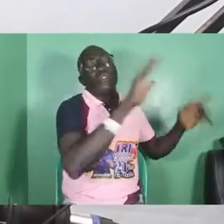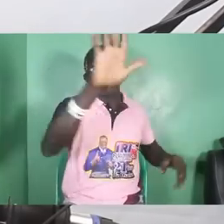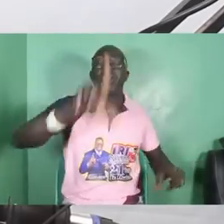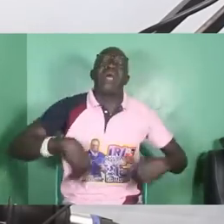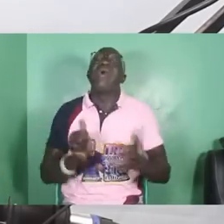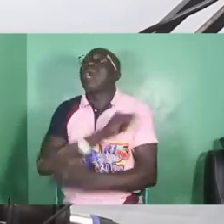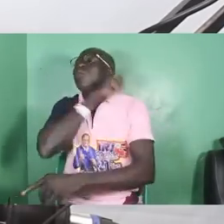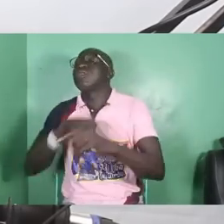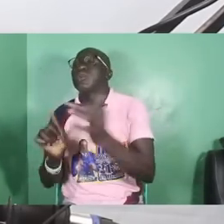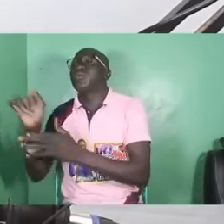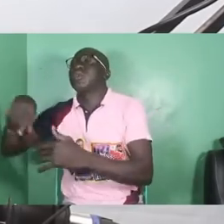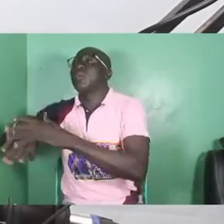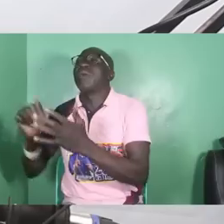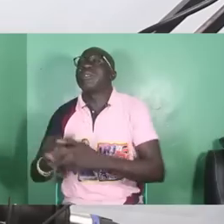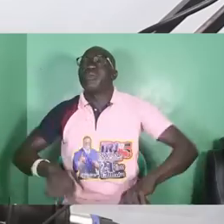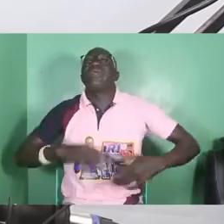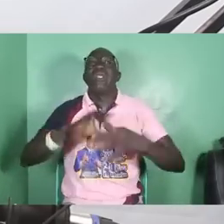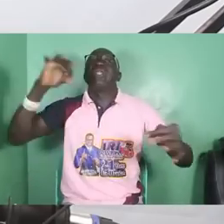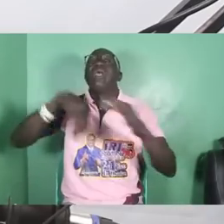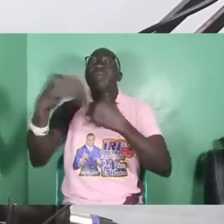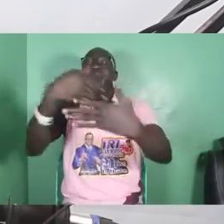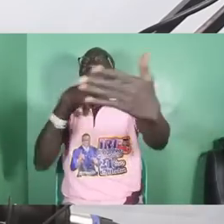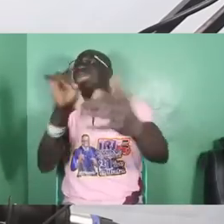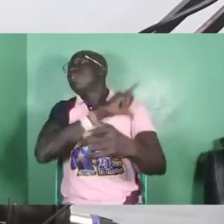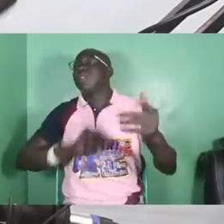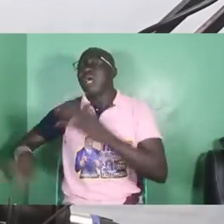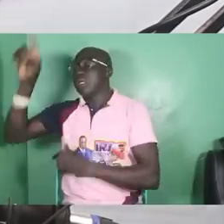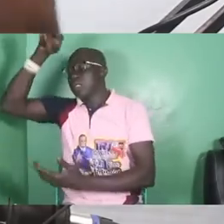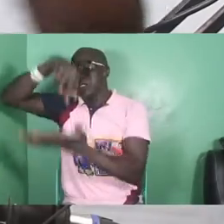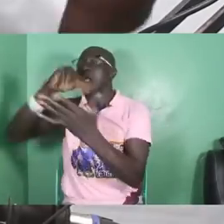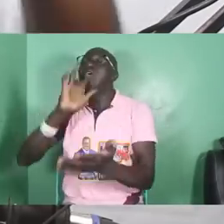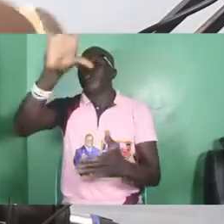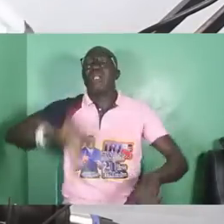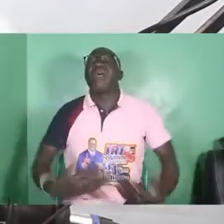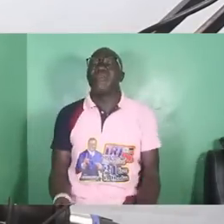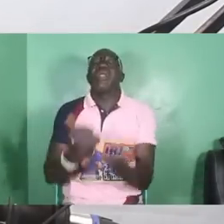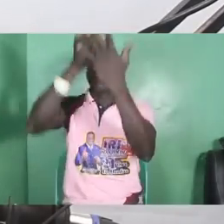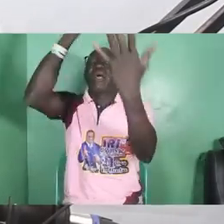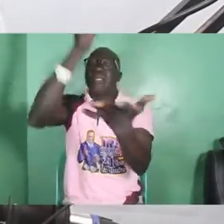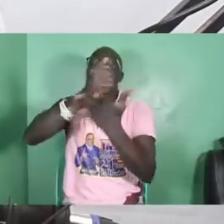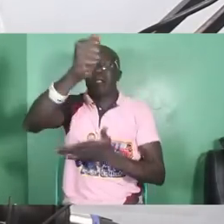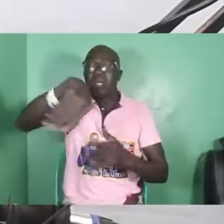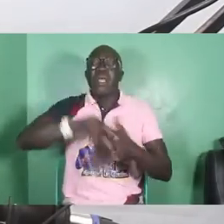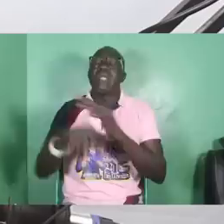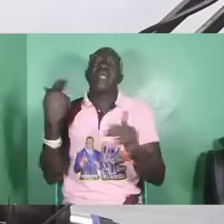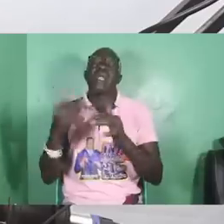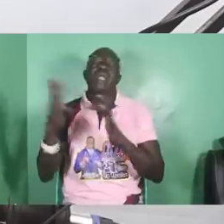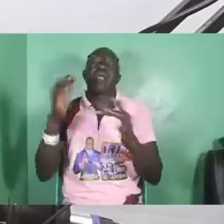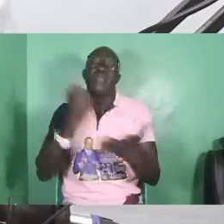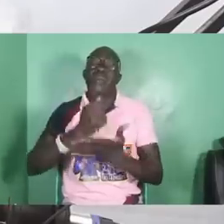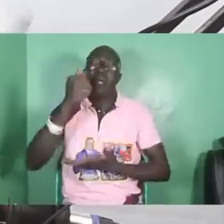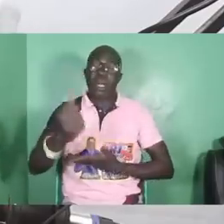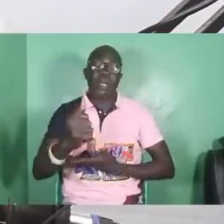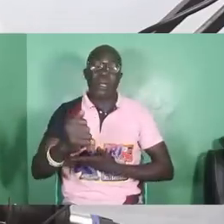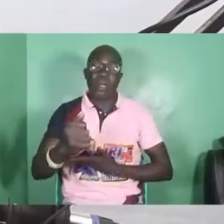prophesy. Don't what it be. Don't leave it. My spirit. What you want it. Before the Lord was my spirit. I hear that today. Amen. Amen.